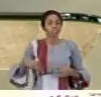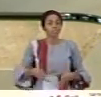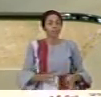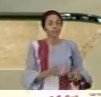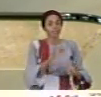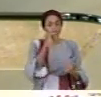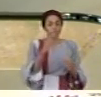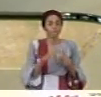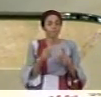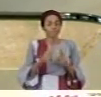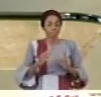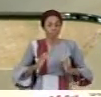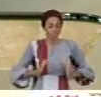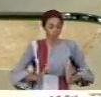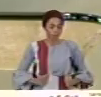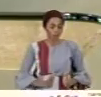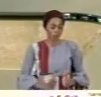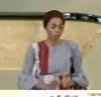Brethren,